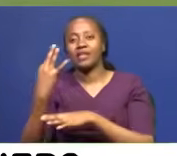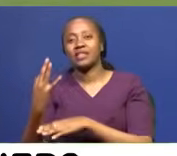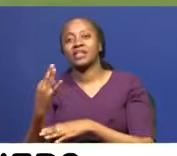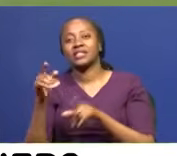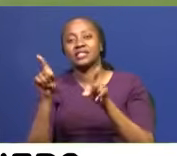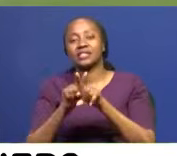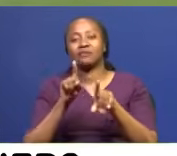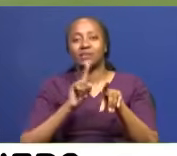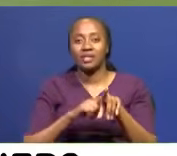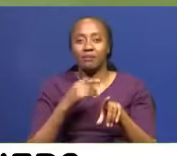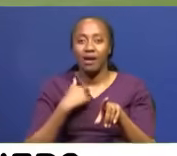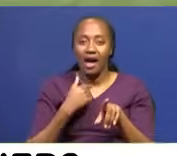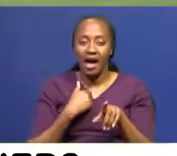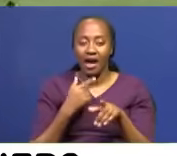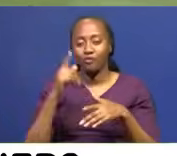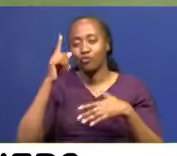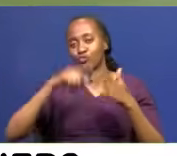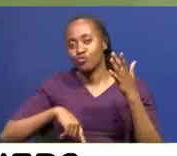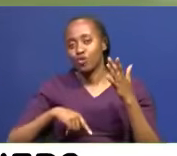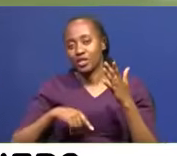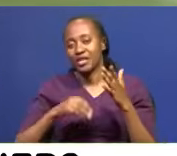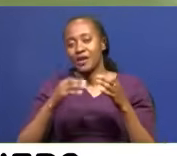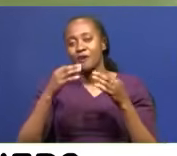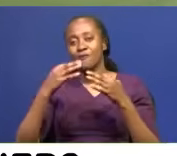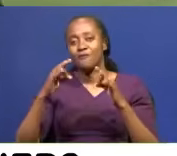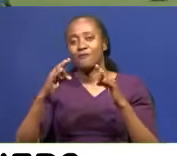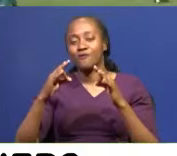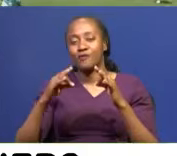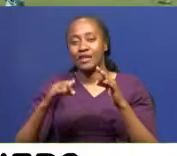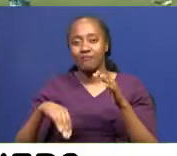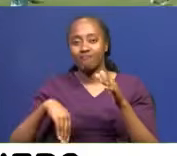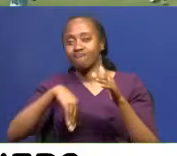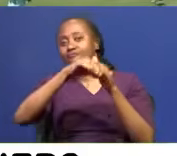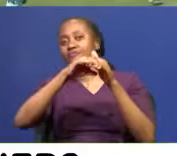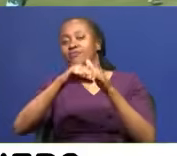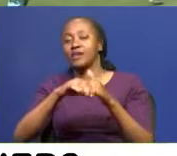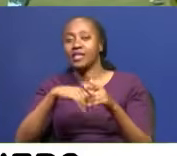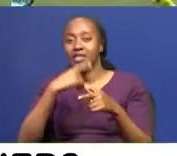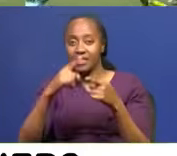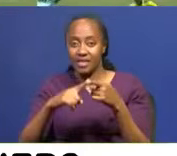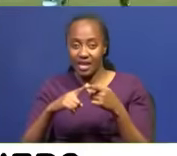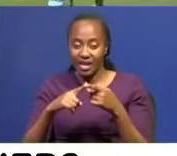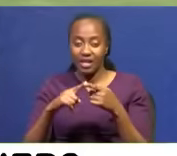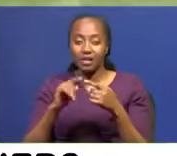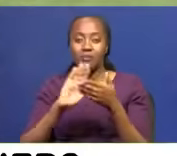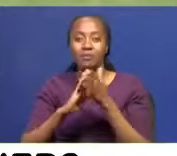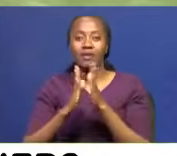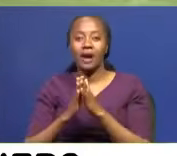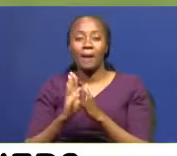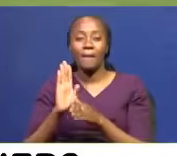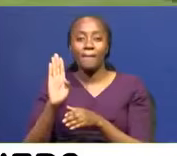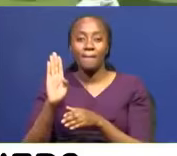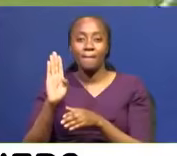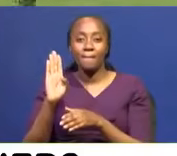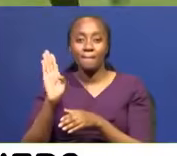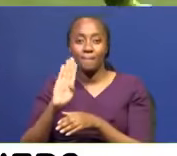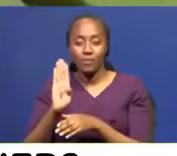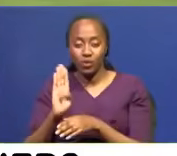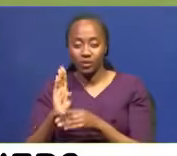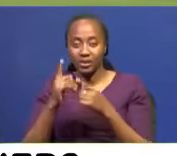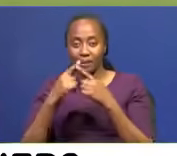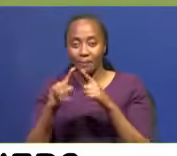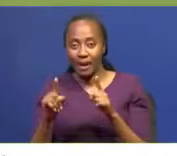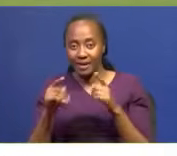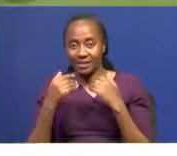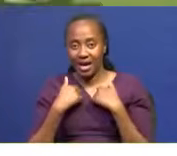Kunihira's long-range free kick was enough to ensure Kenya Police Bullets secured the bronze medal against Kampala Queens in a lackluster